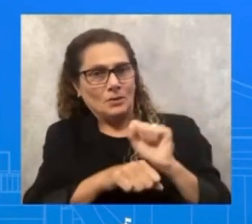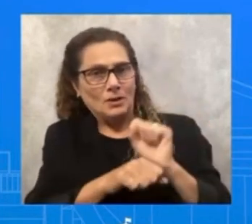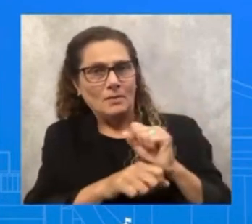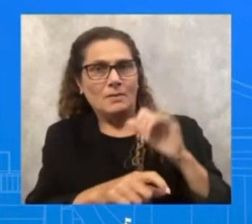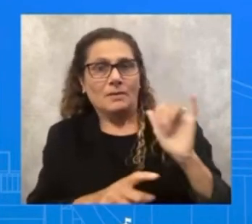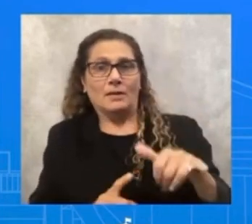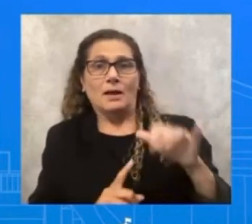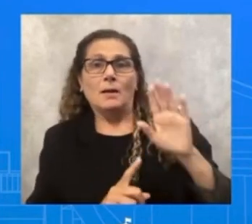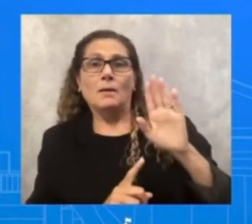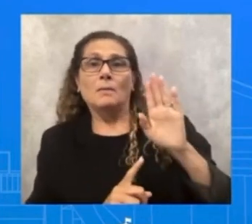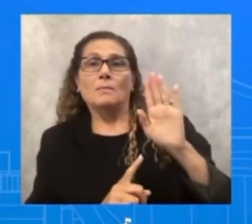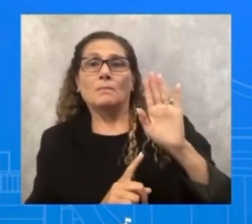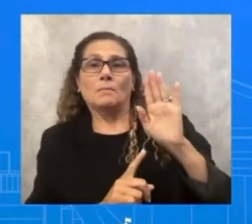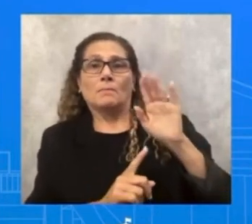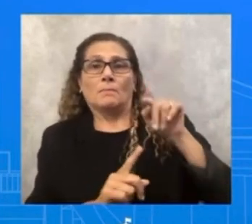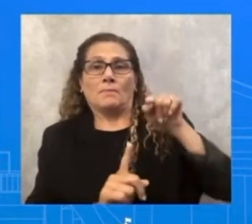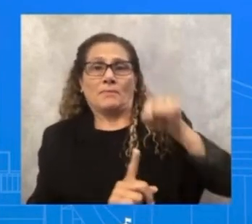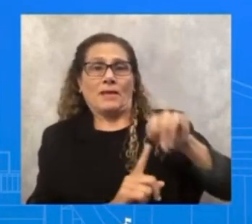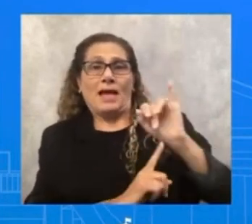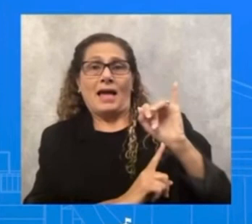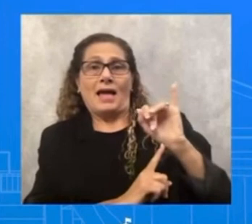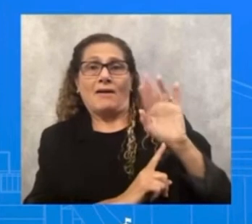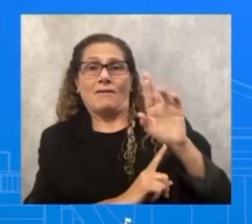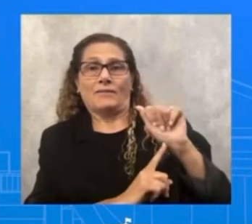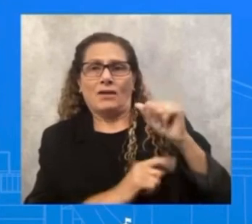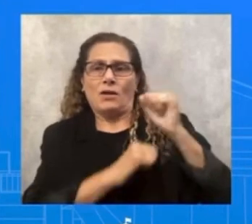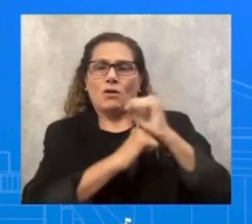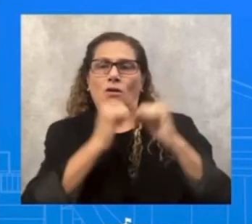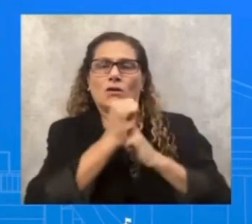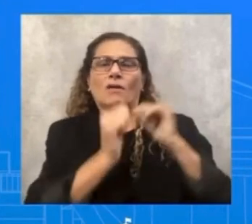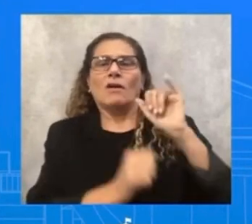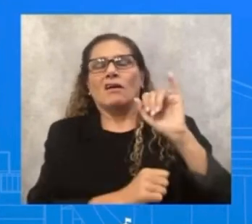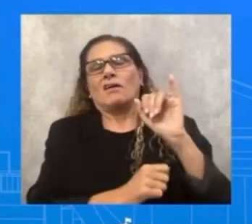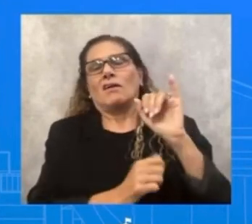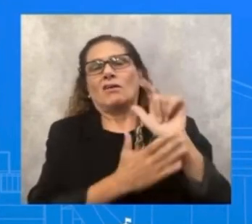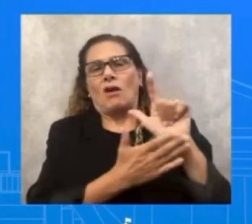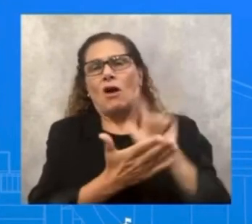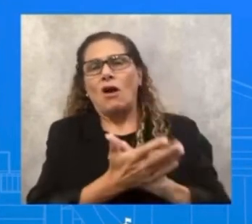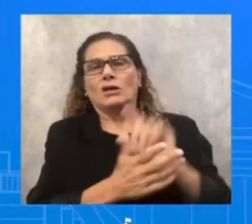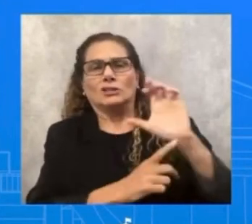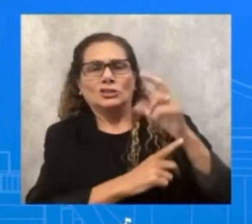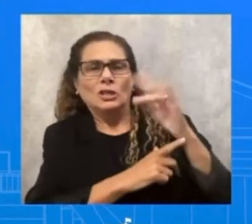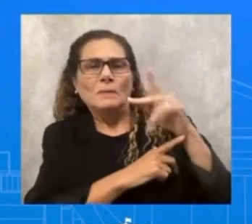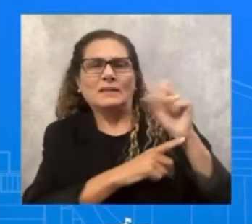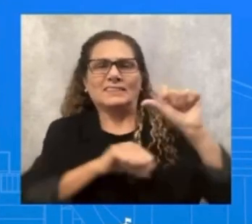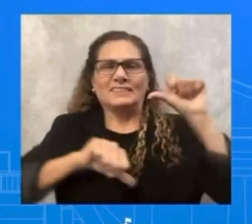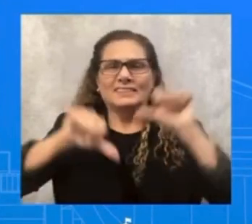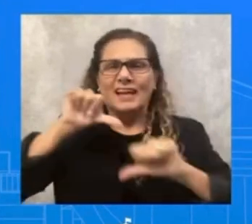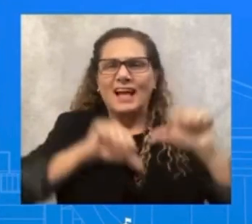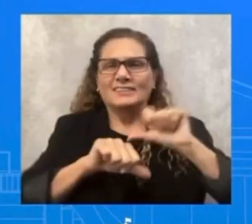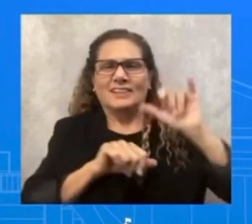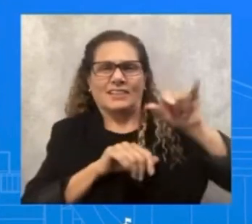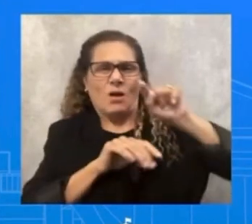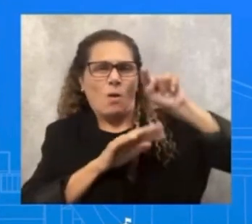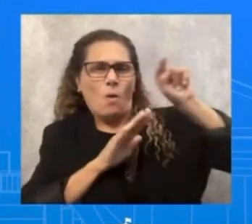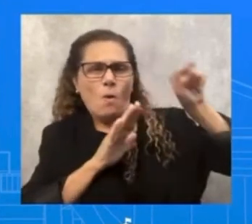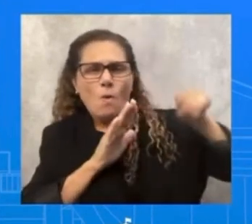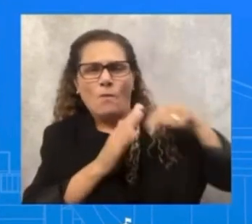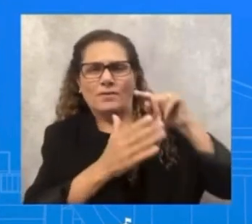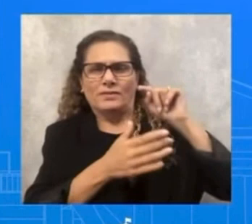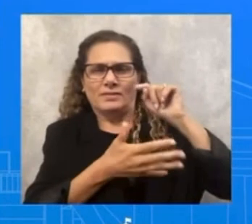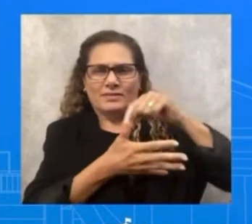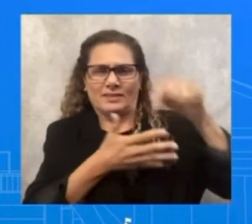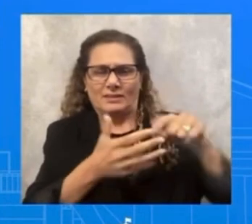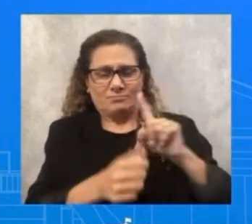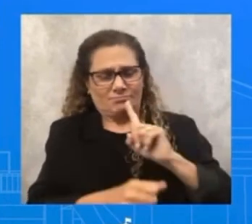the CHIPS and Science Act. Once those investments happen, once those jobs are created, once those people are at